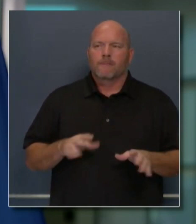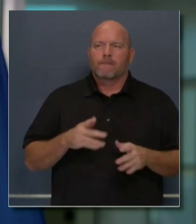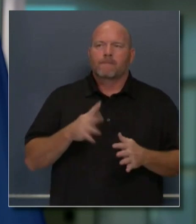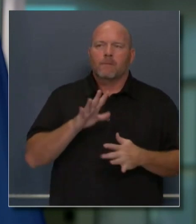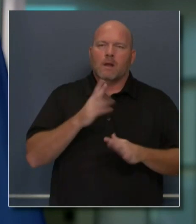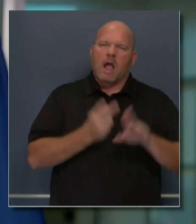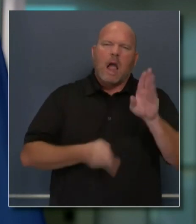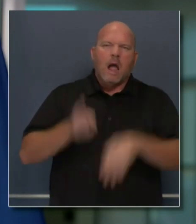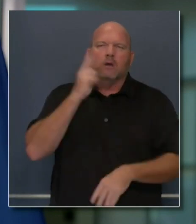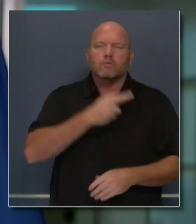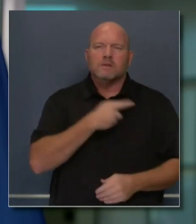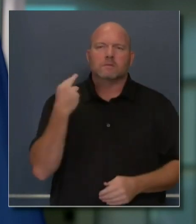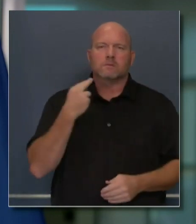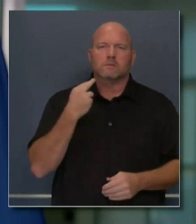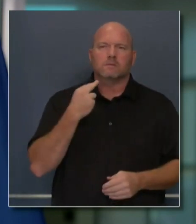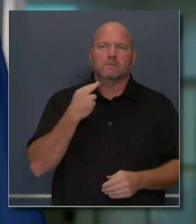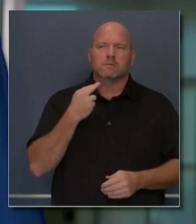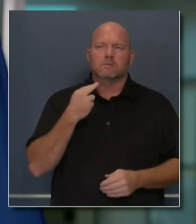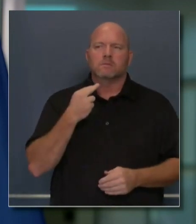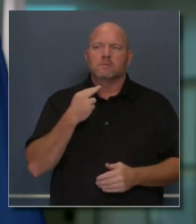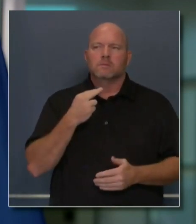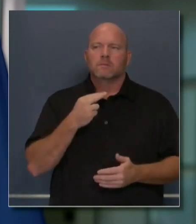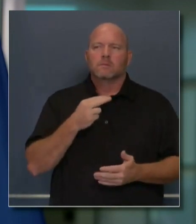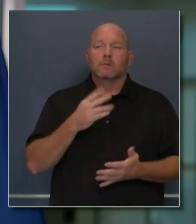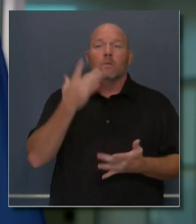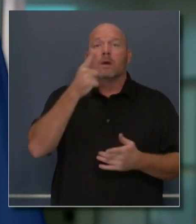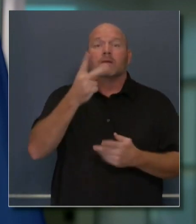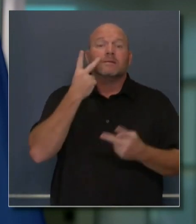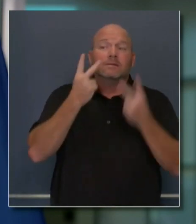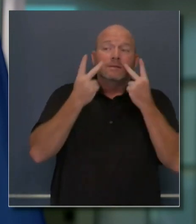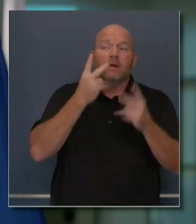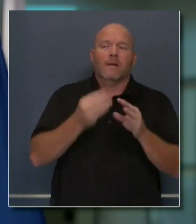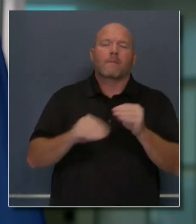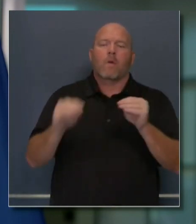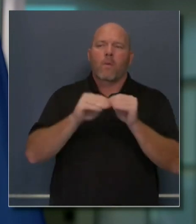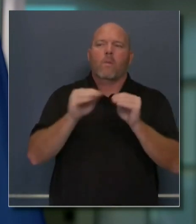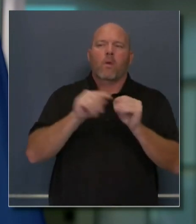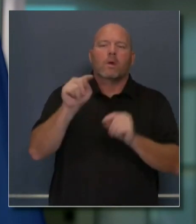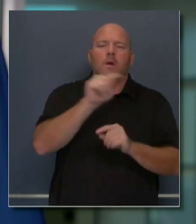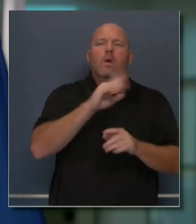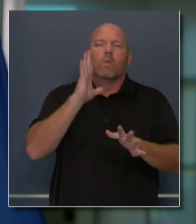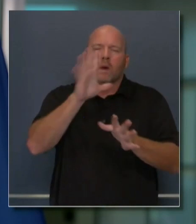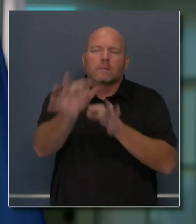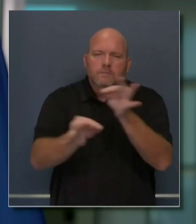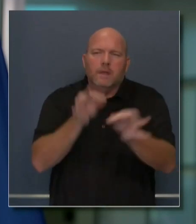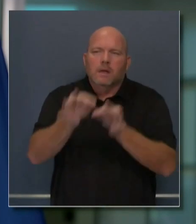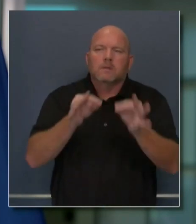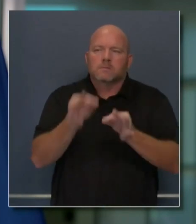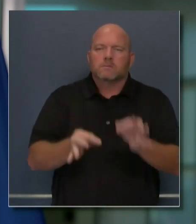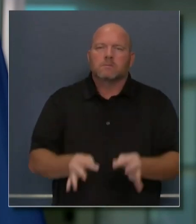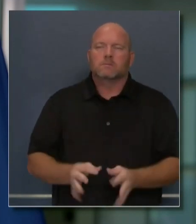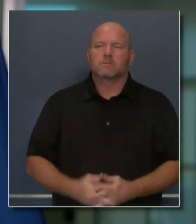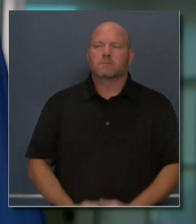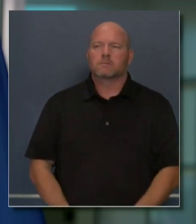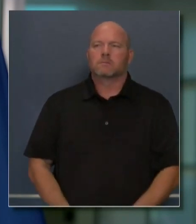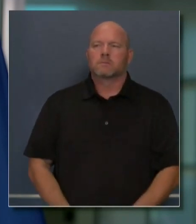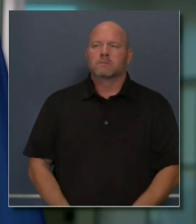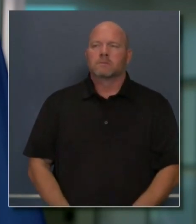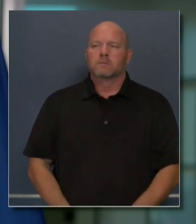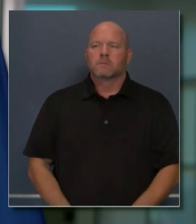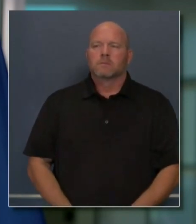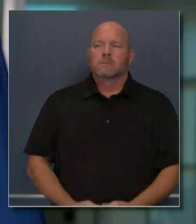why you'll again be seeing more in this space over the coming days and weeks. Alex Michelson, Fox 11.